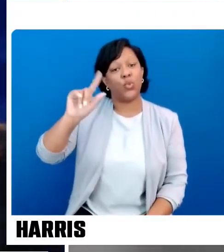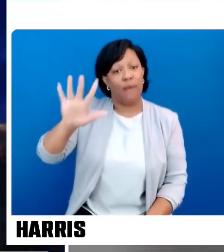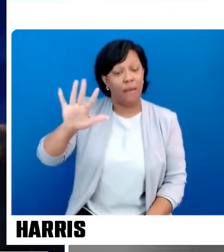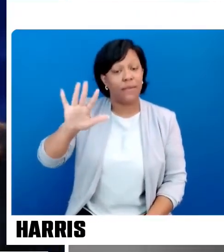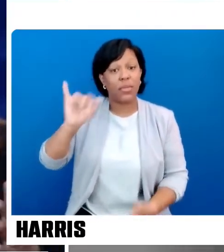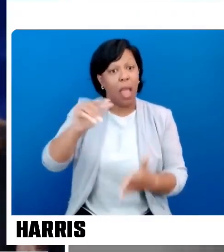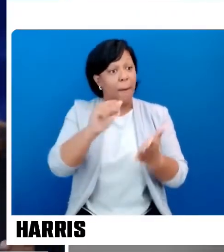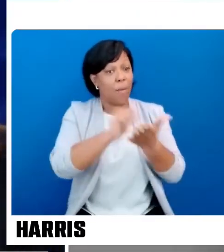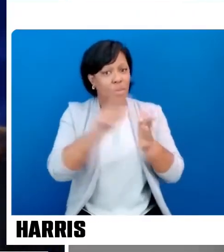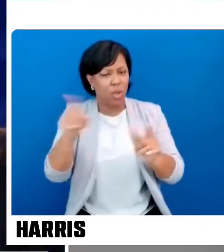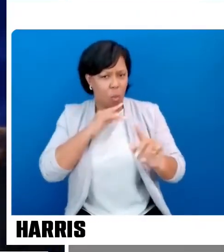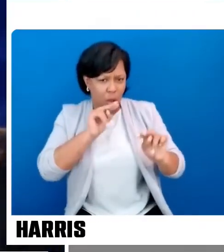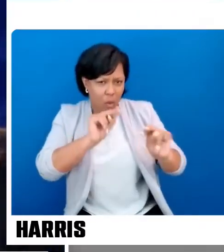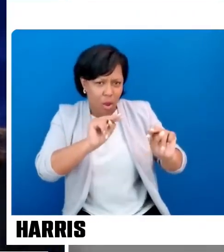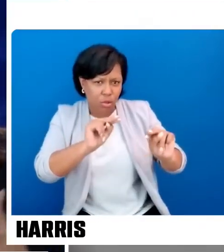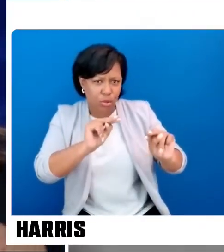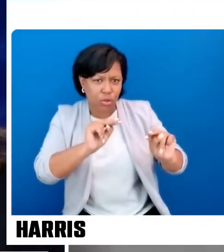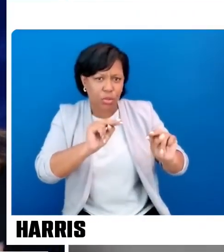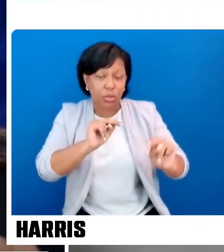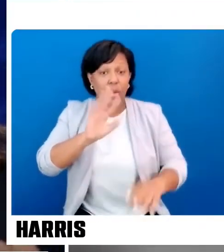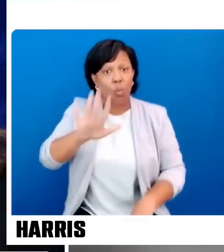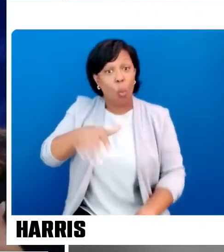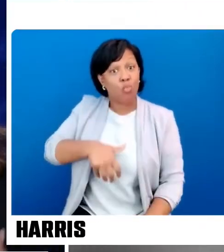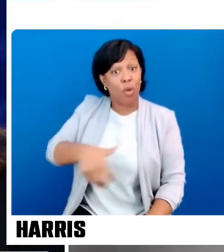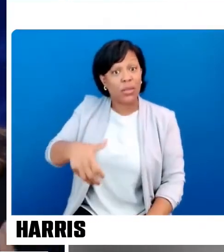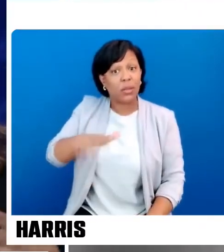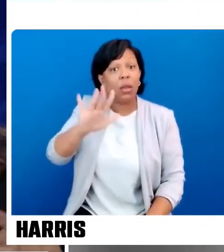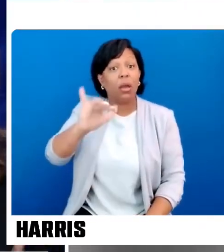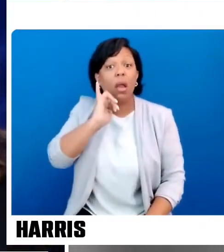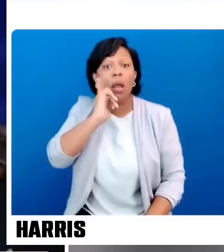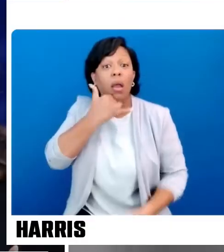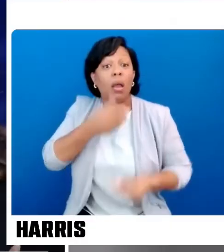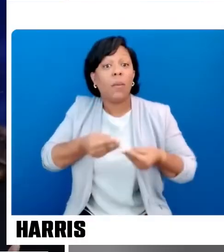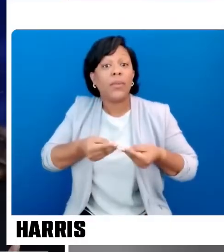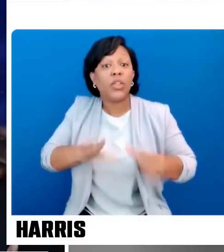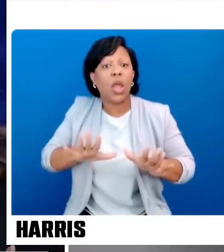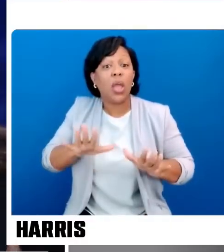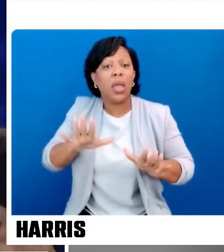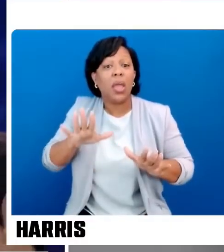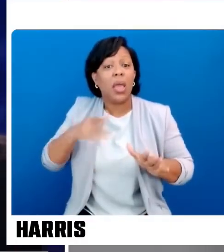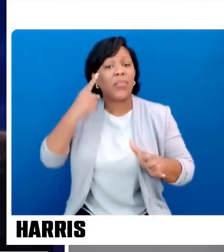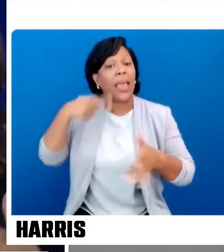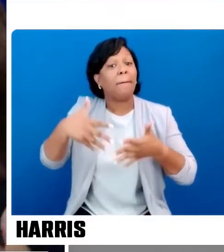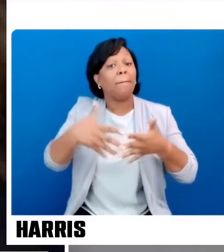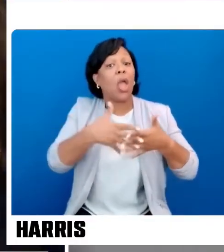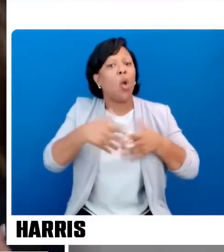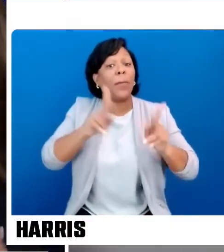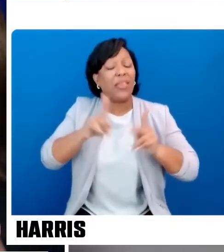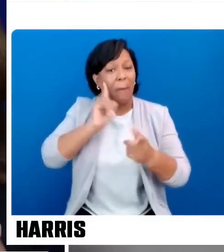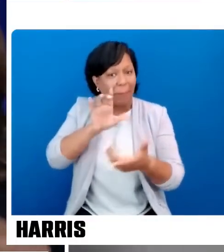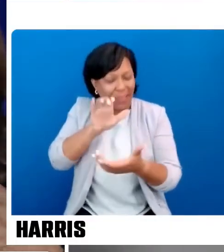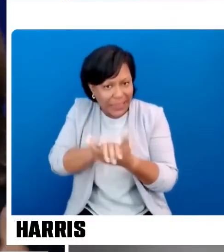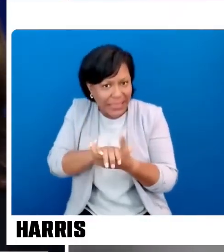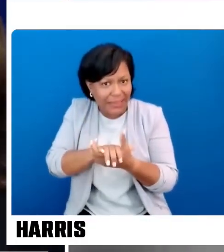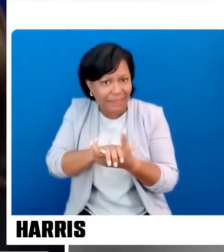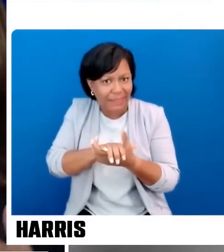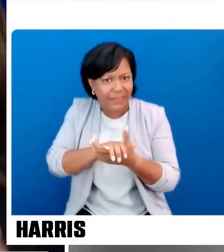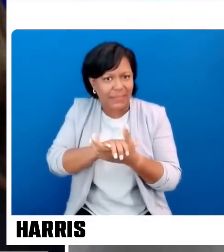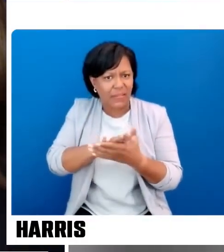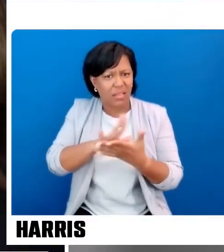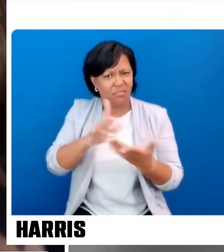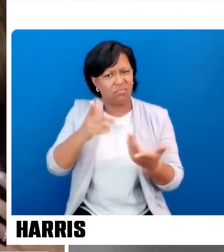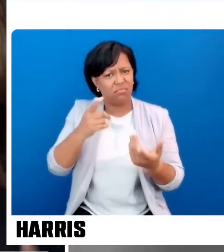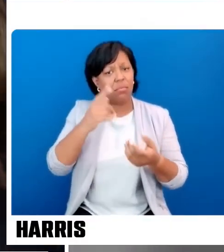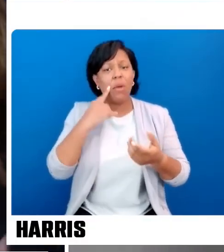your pregnancies, your miscarriages. I think the American people believe that certain freedoms, in particular